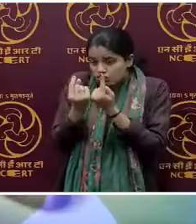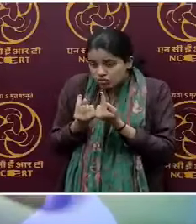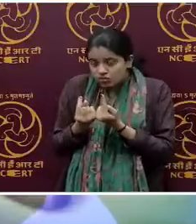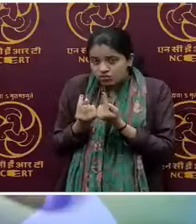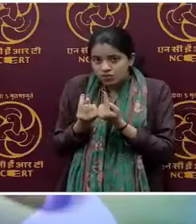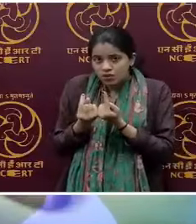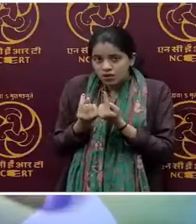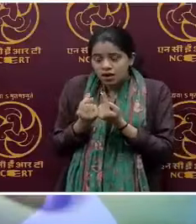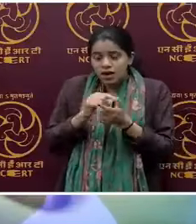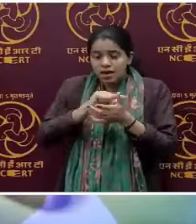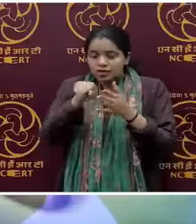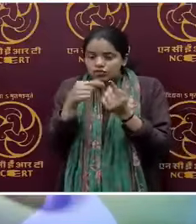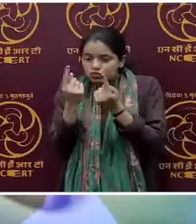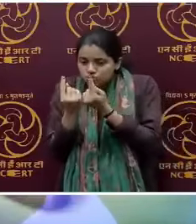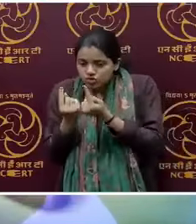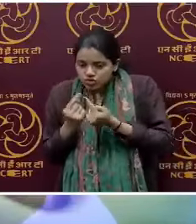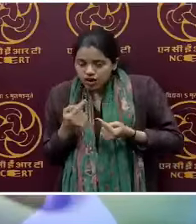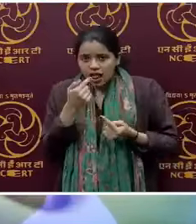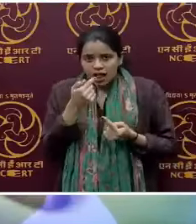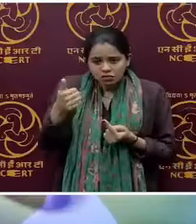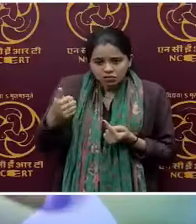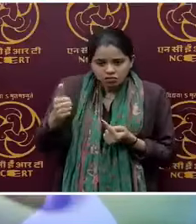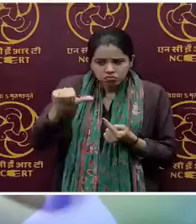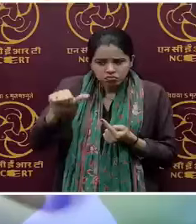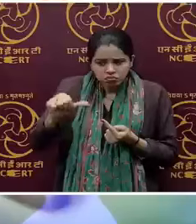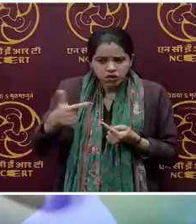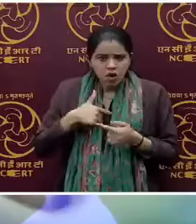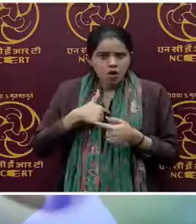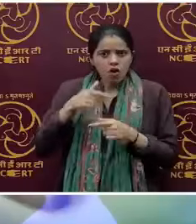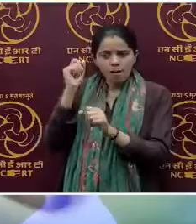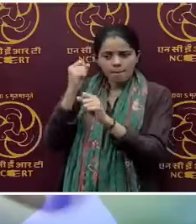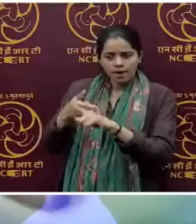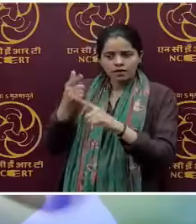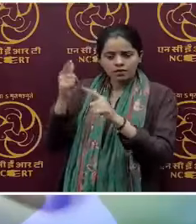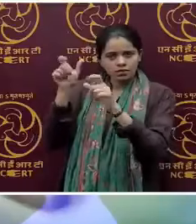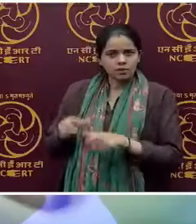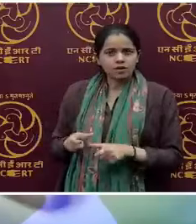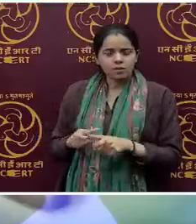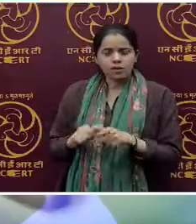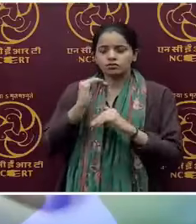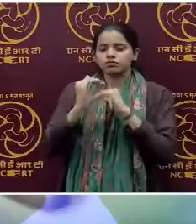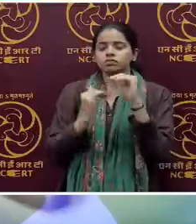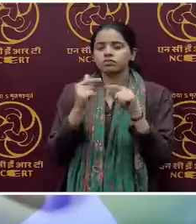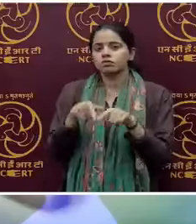sensory profiling, and to understand what